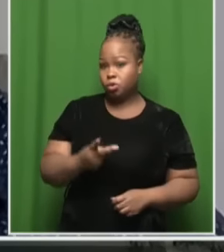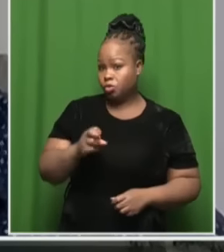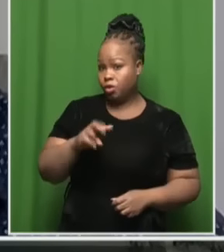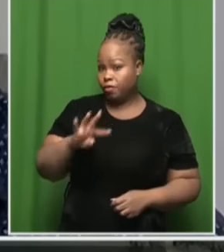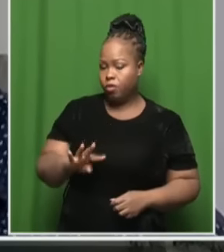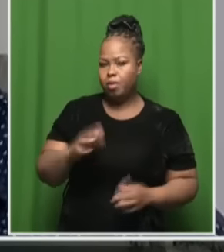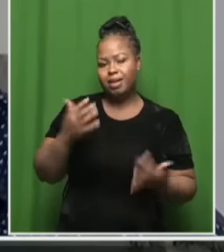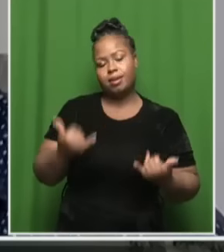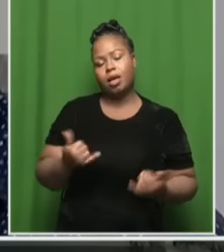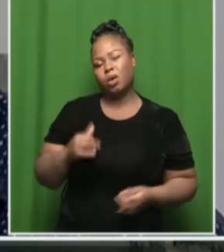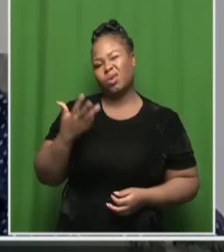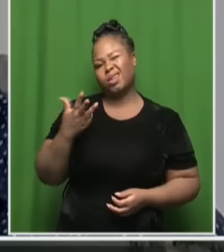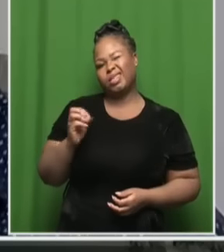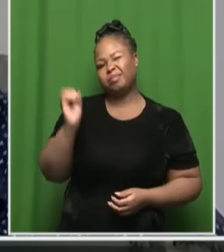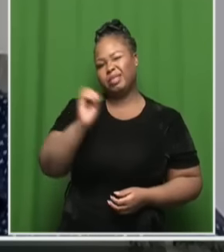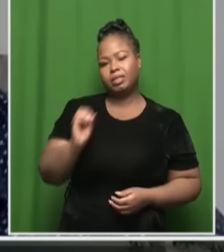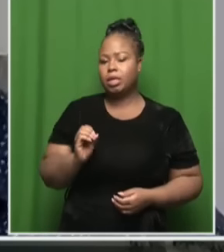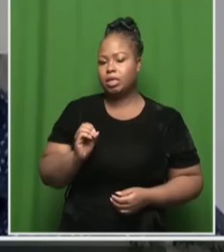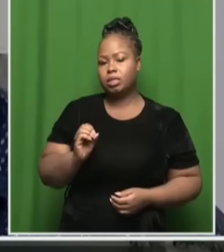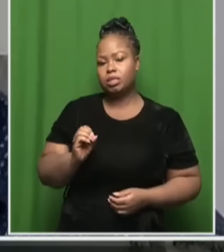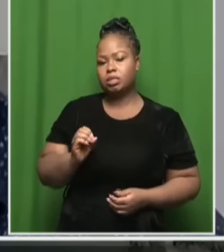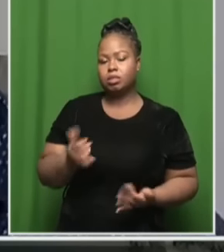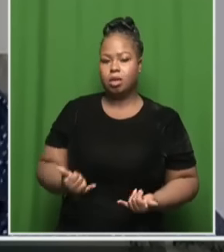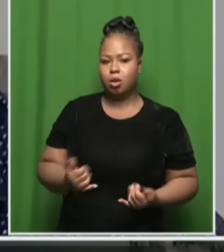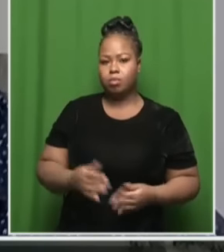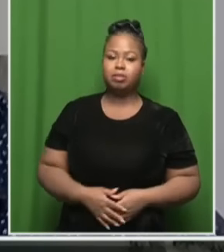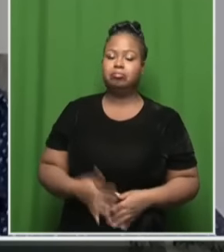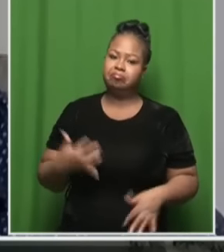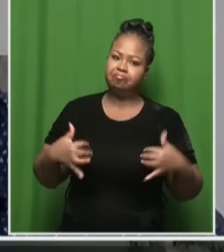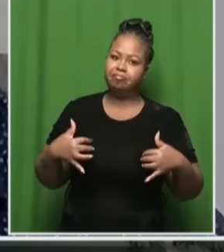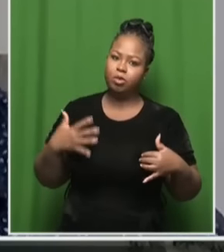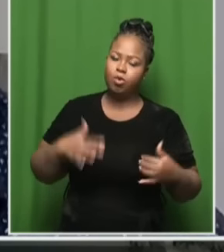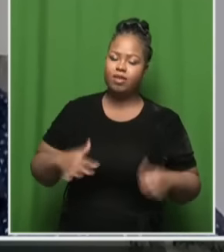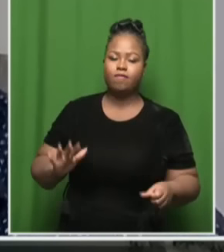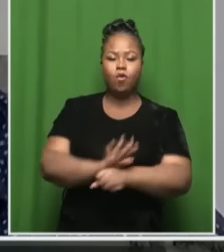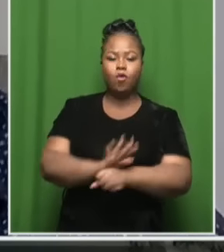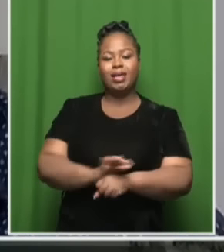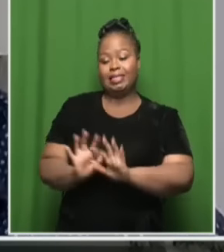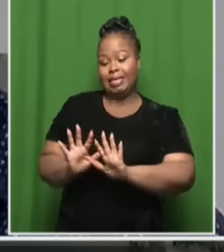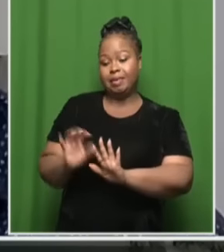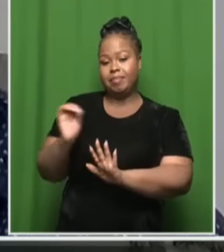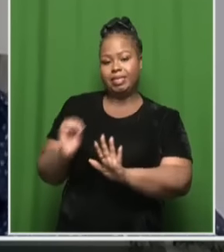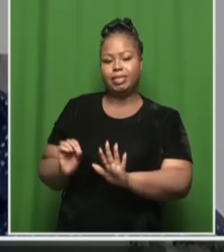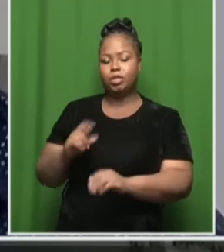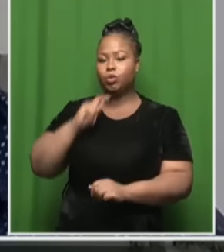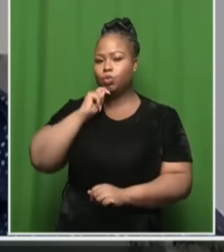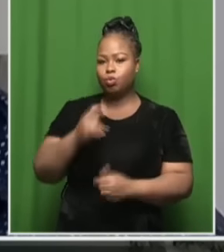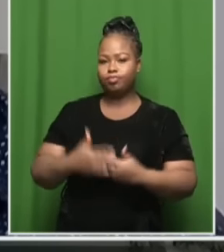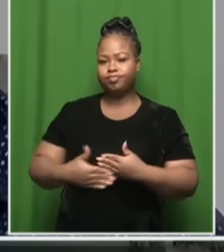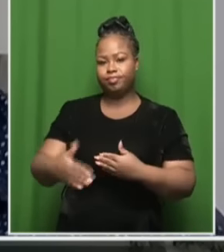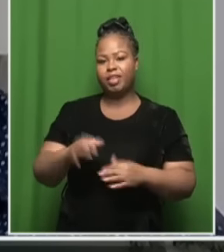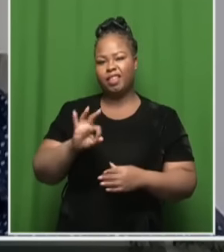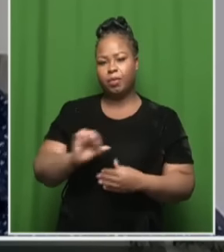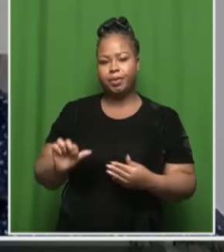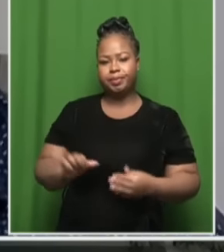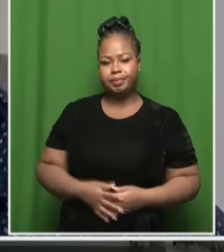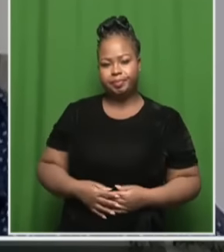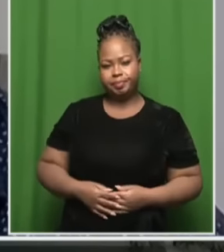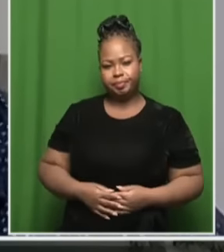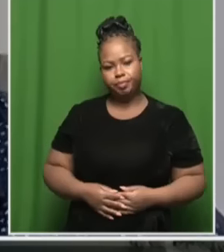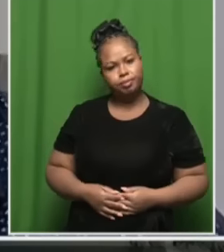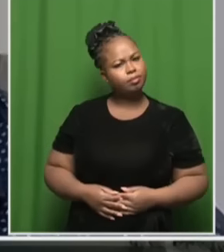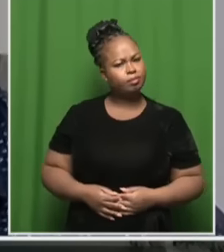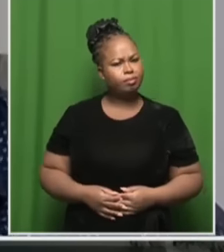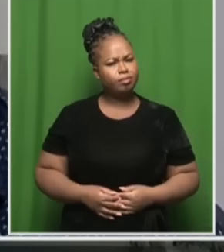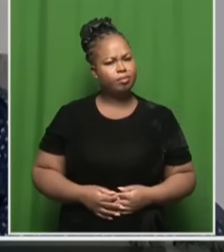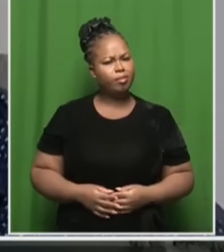at 90% right now as we speak. Then we look forward to complete the remaining 10% in the next 3 weeks. So where is